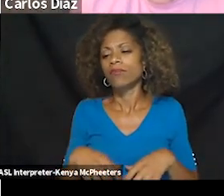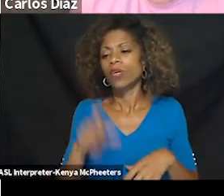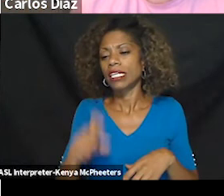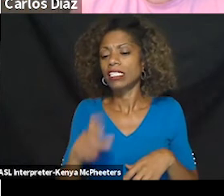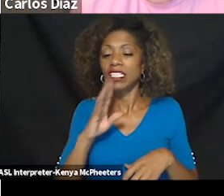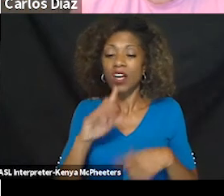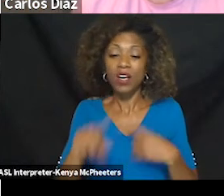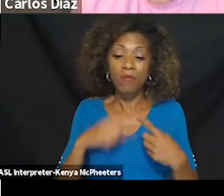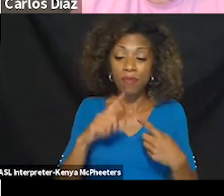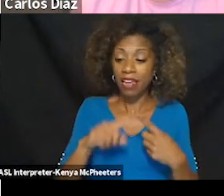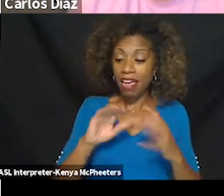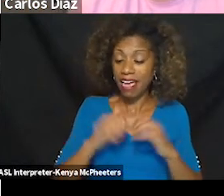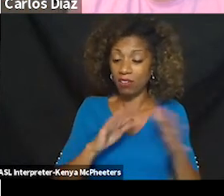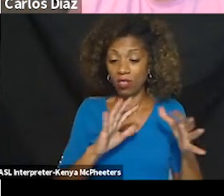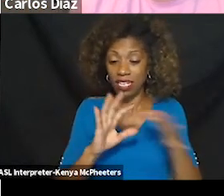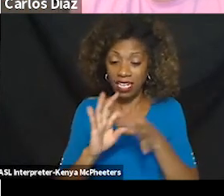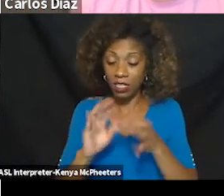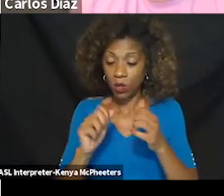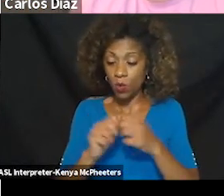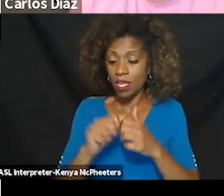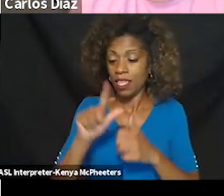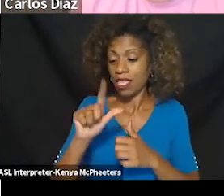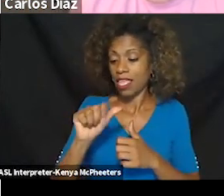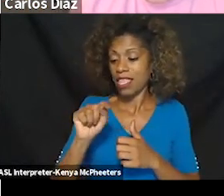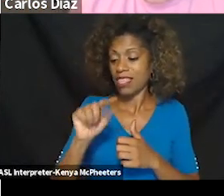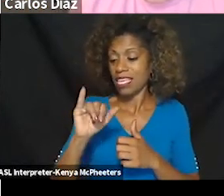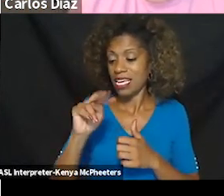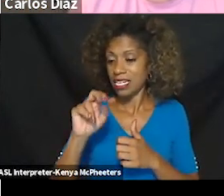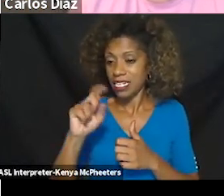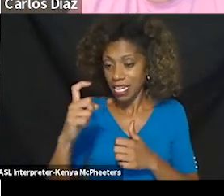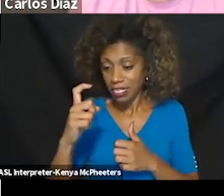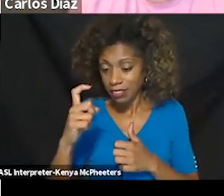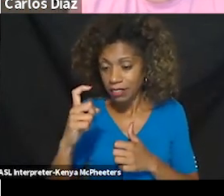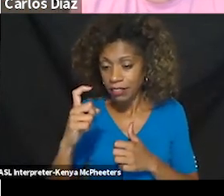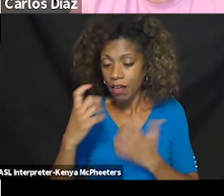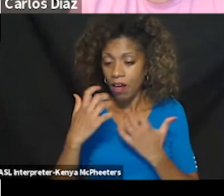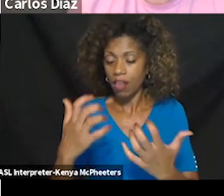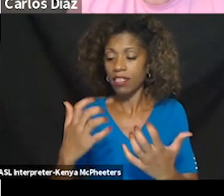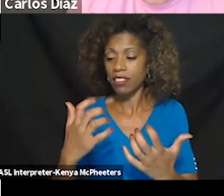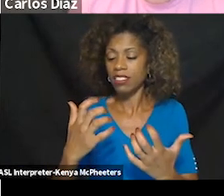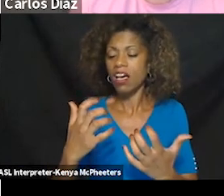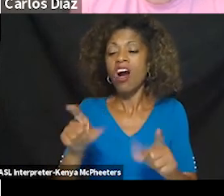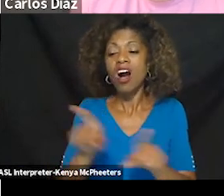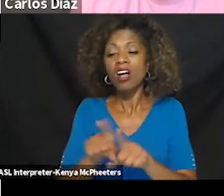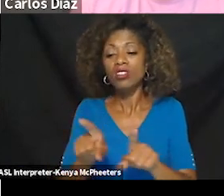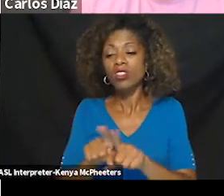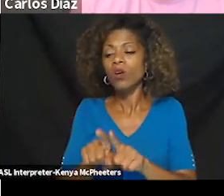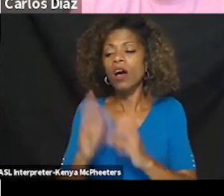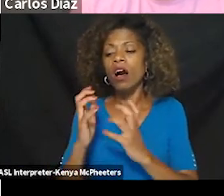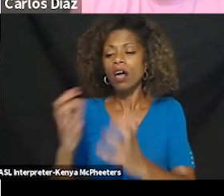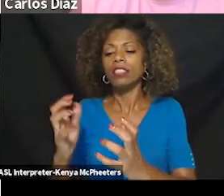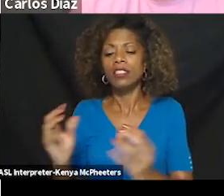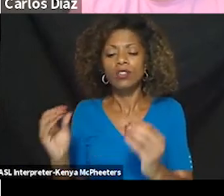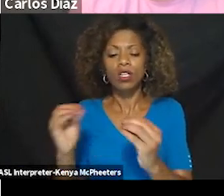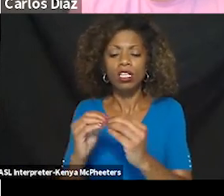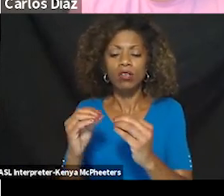communicate with Latinx audiences, to former Congress people on how to engage conservative audiences. And this is because we've been paying attention to